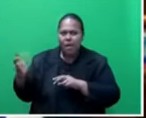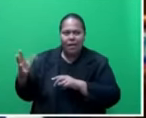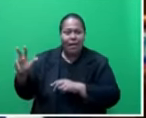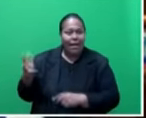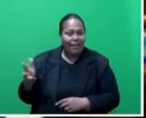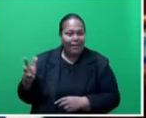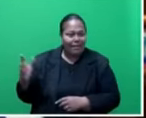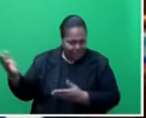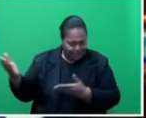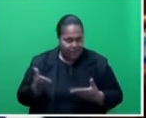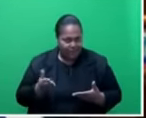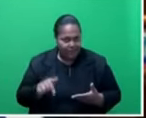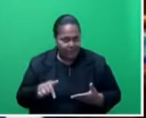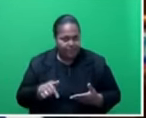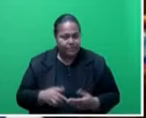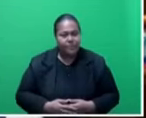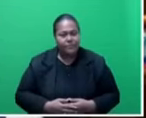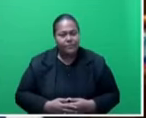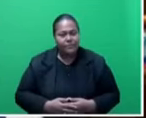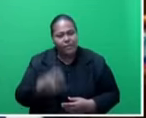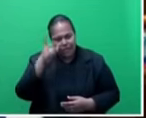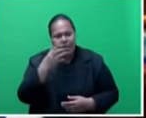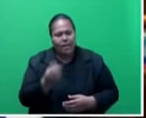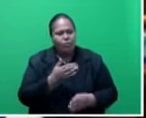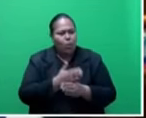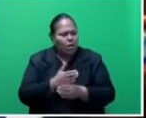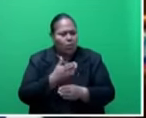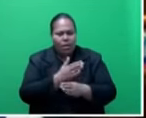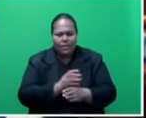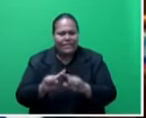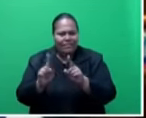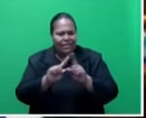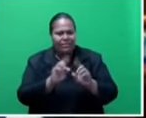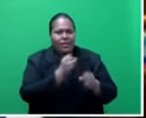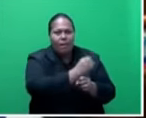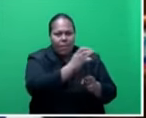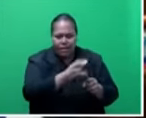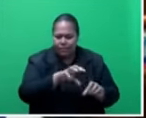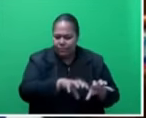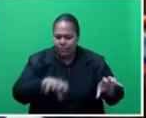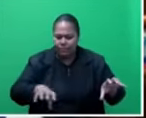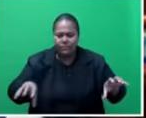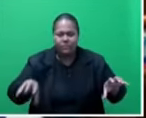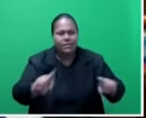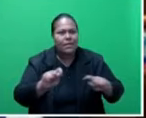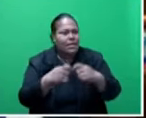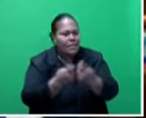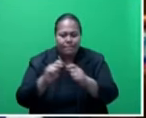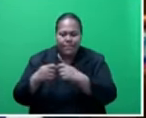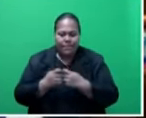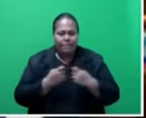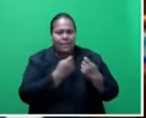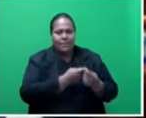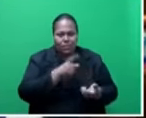that we can have multiple contractors working simultaneously so that we are able to clear up these fields so